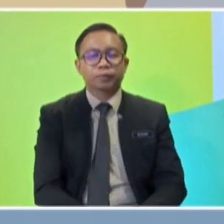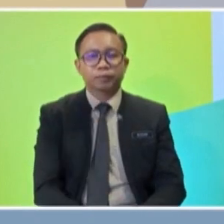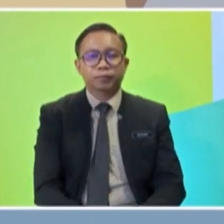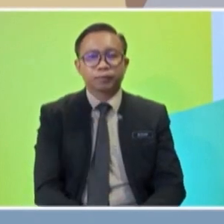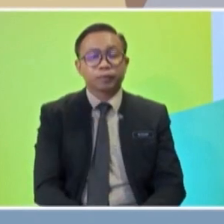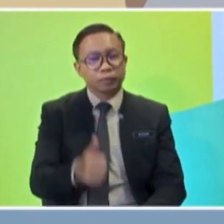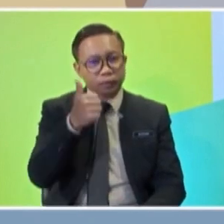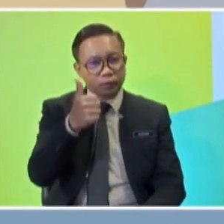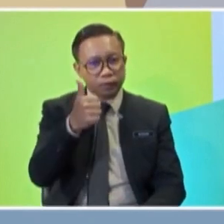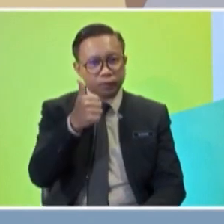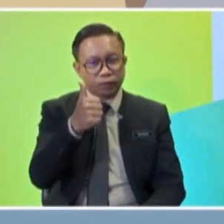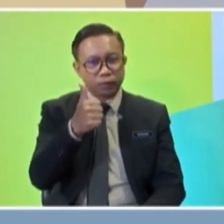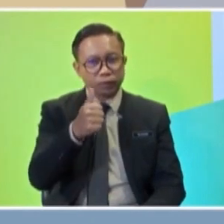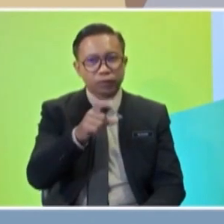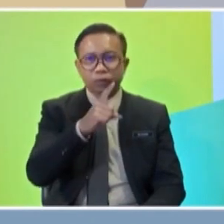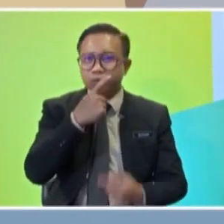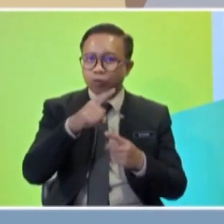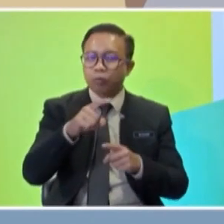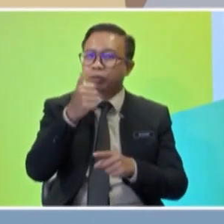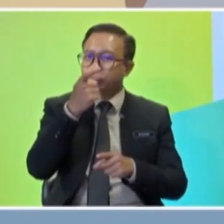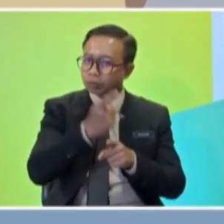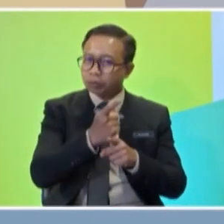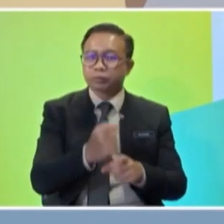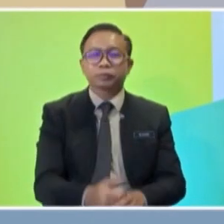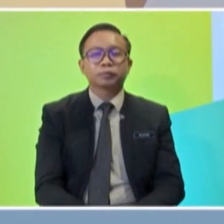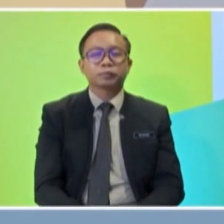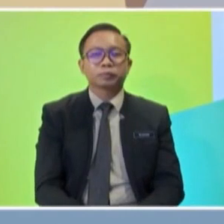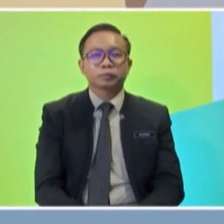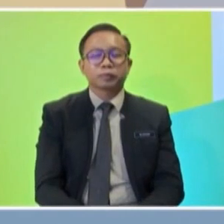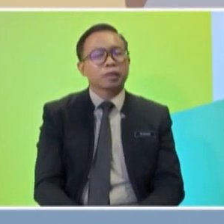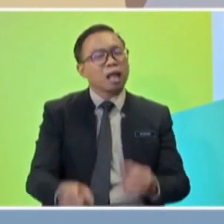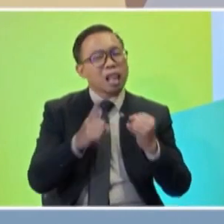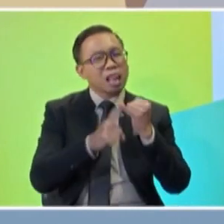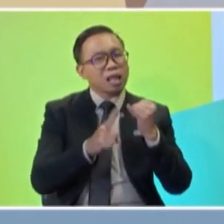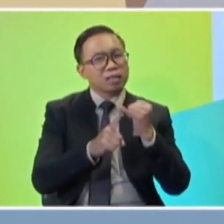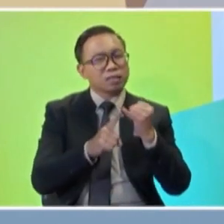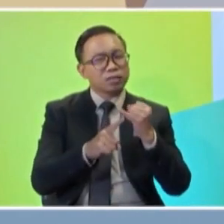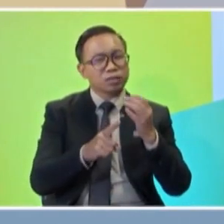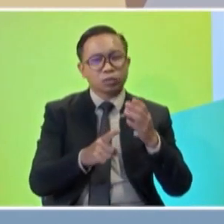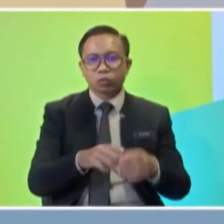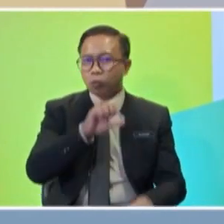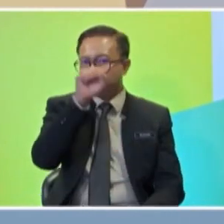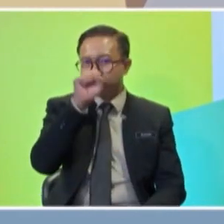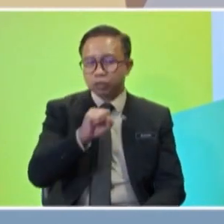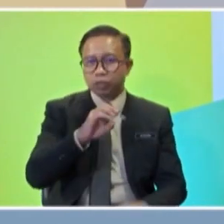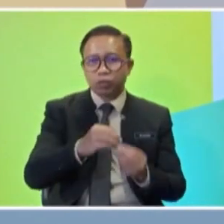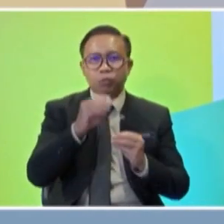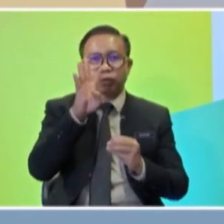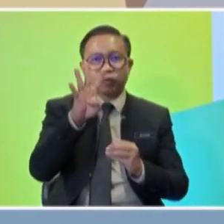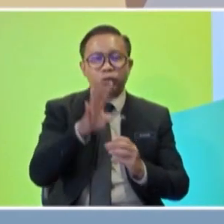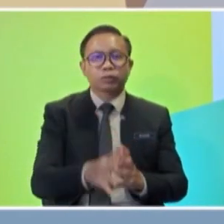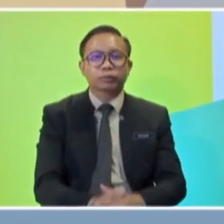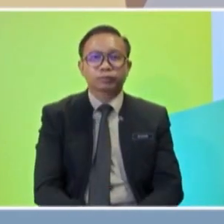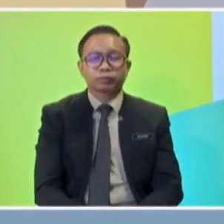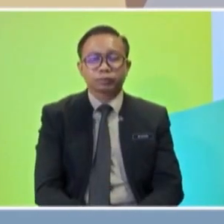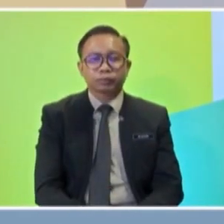53. Very good. Thank you for the correct answer, Hari. Okay, the last but not least, question number 4. Who can help me